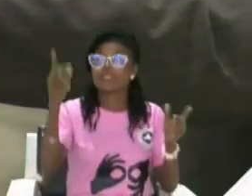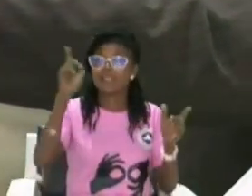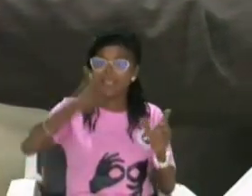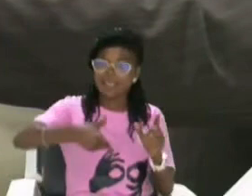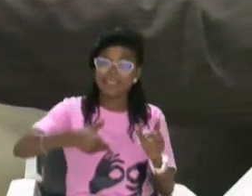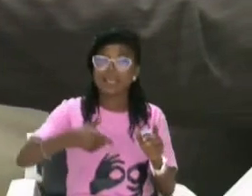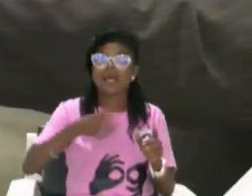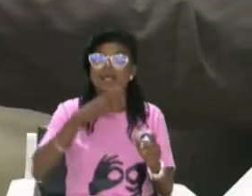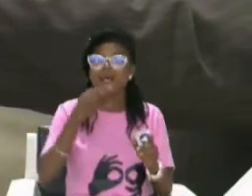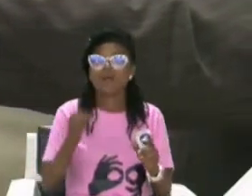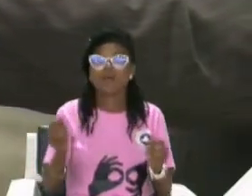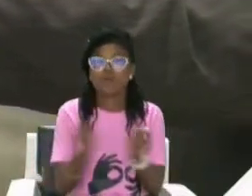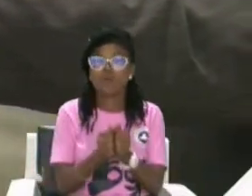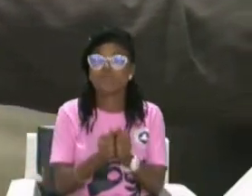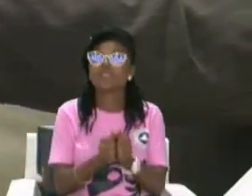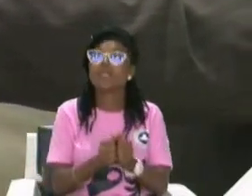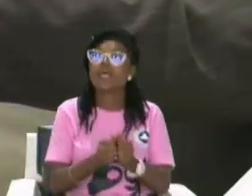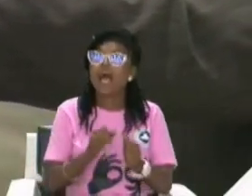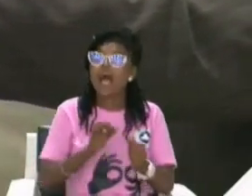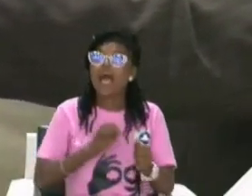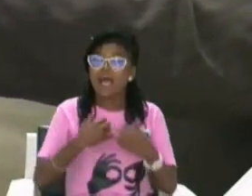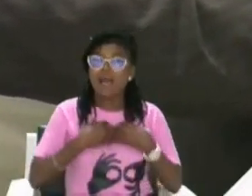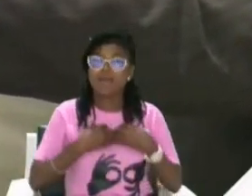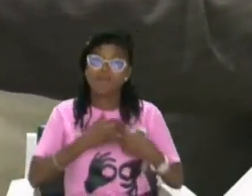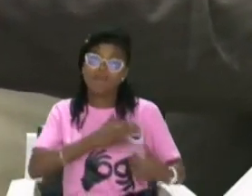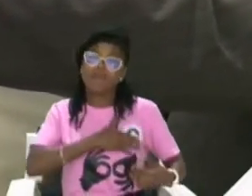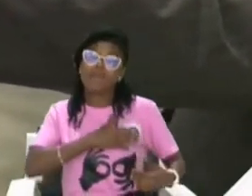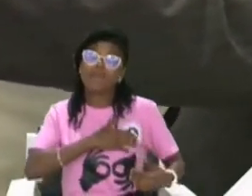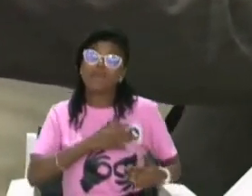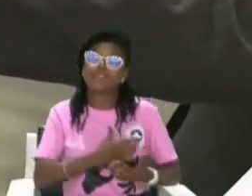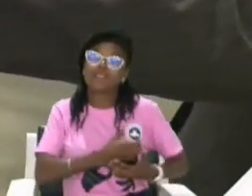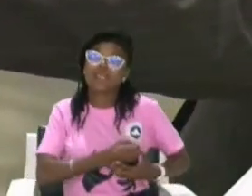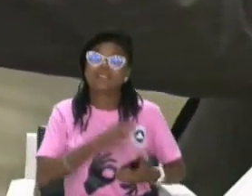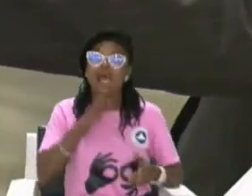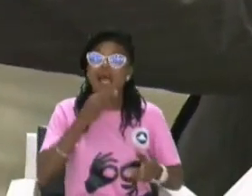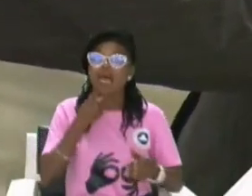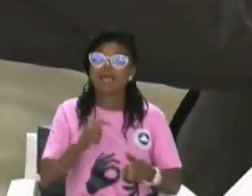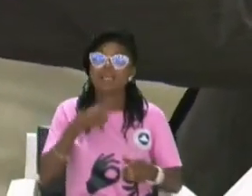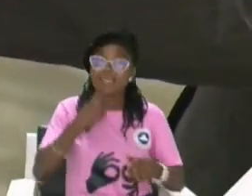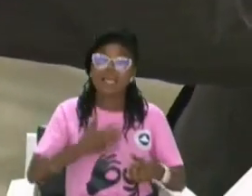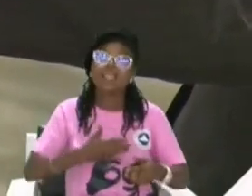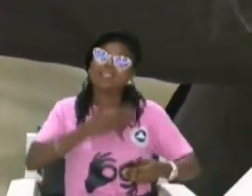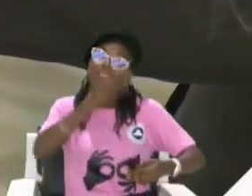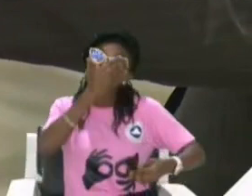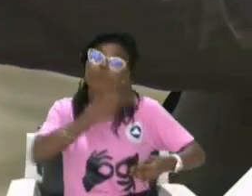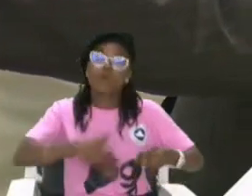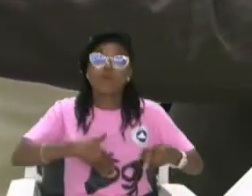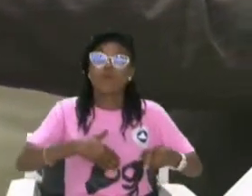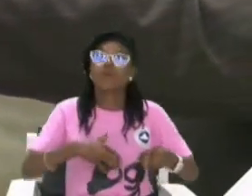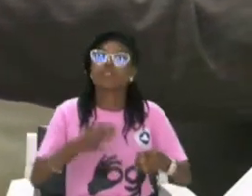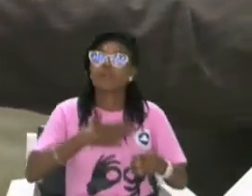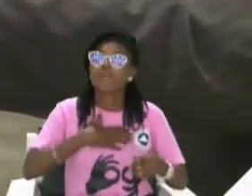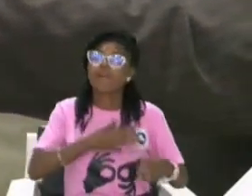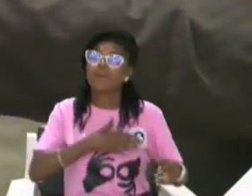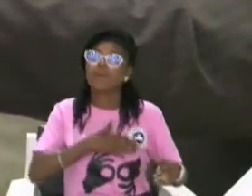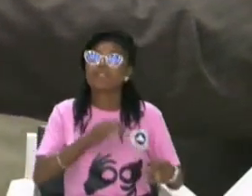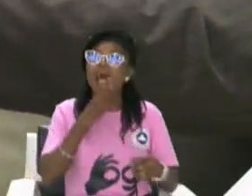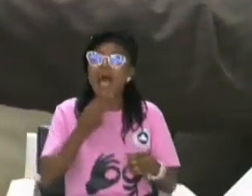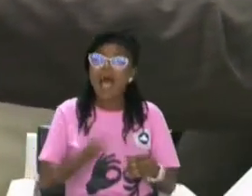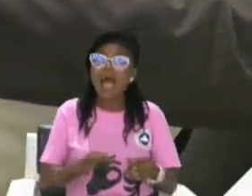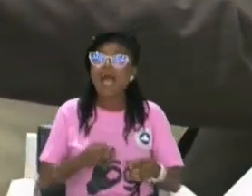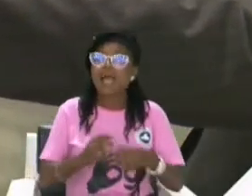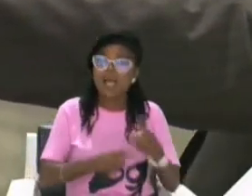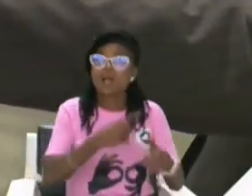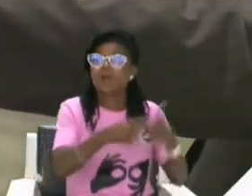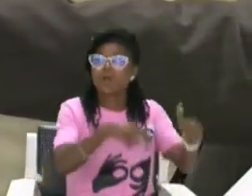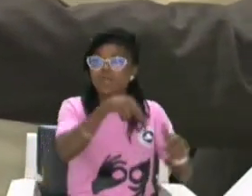was breast cancer. They said they will cut off my breast. I was so angry. I said, my father must hear this. I ran down to camp, went